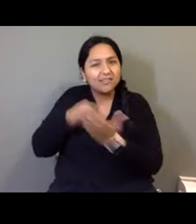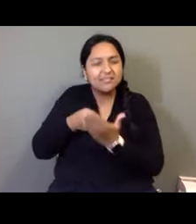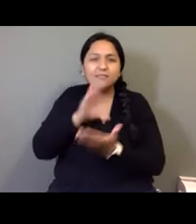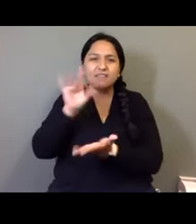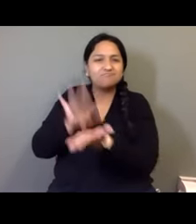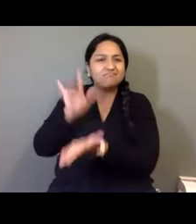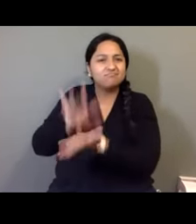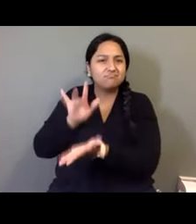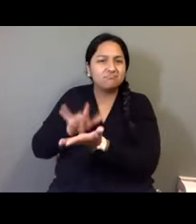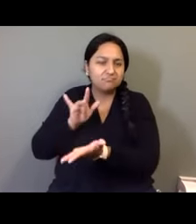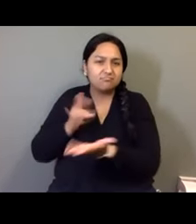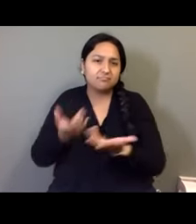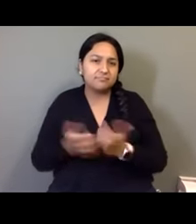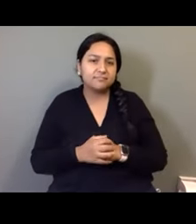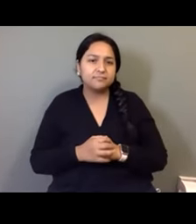exploitation.